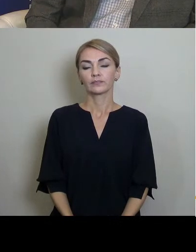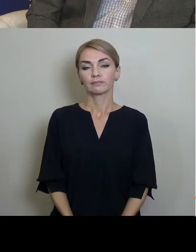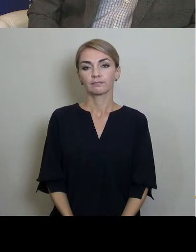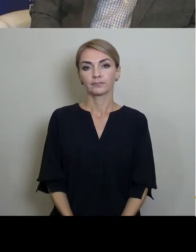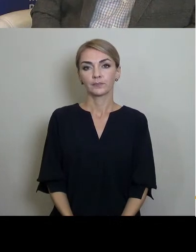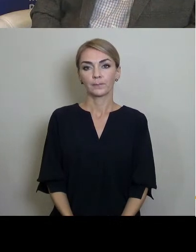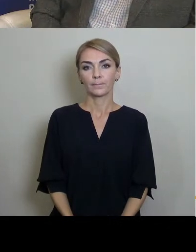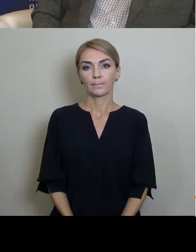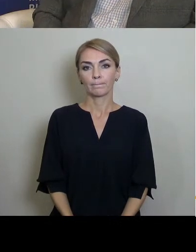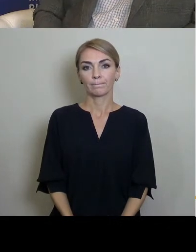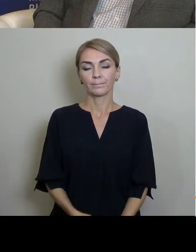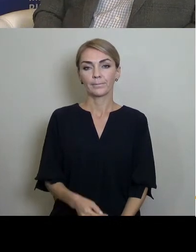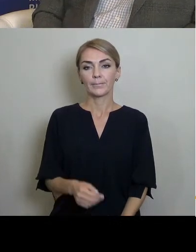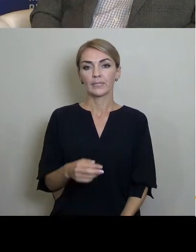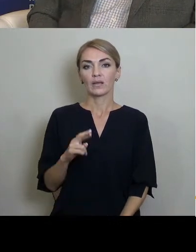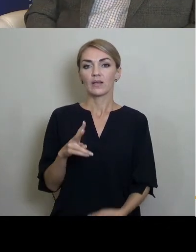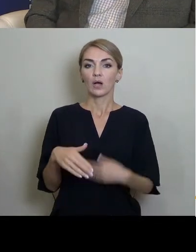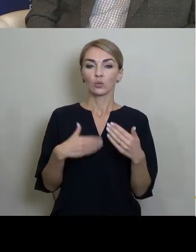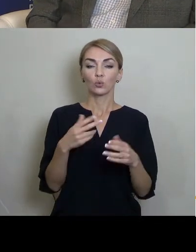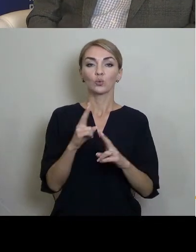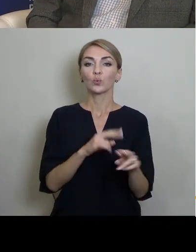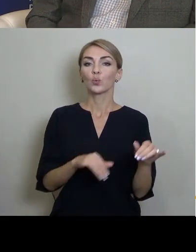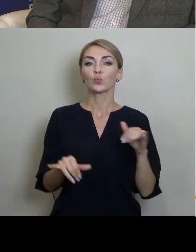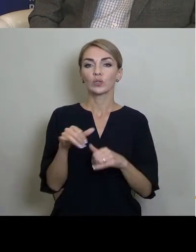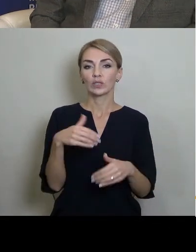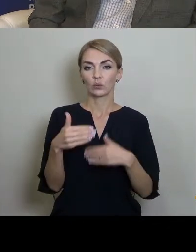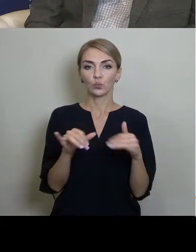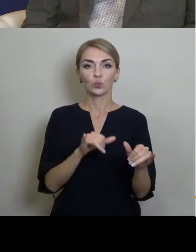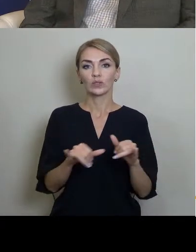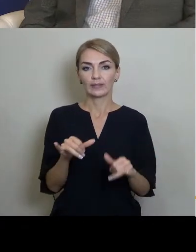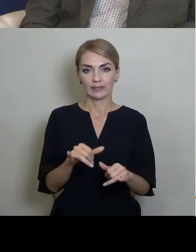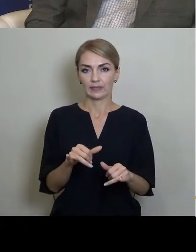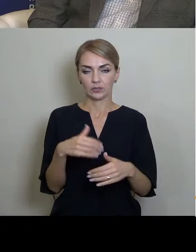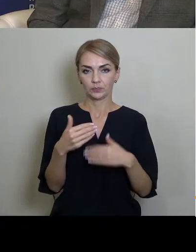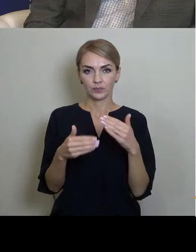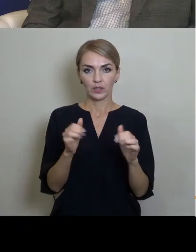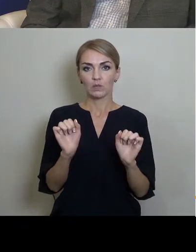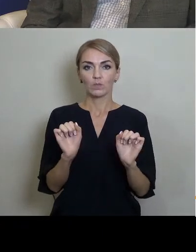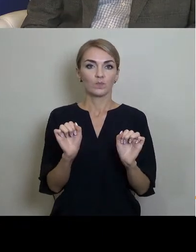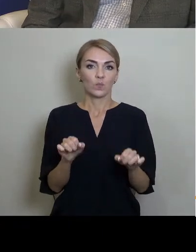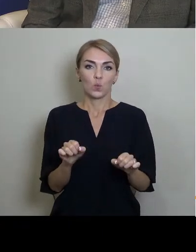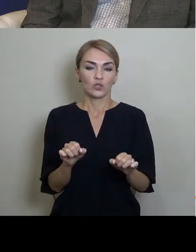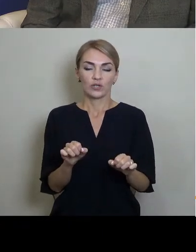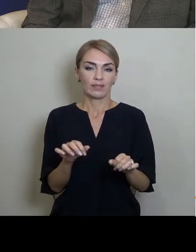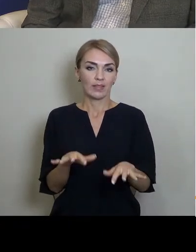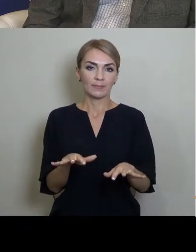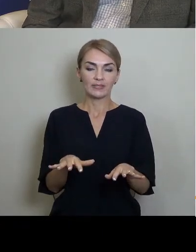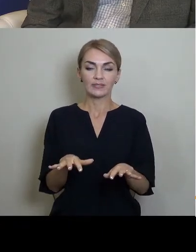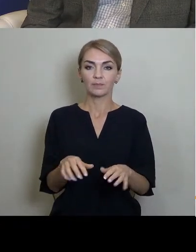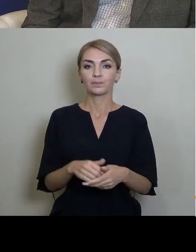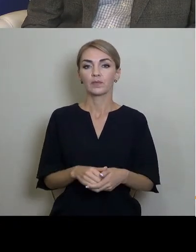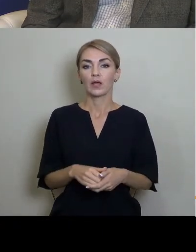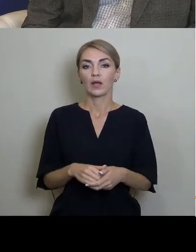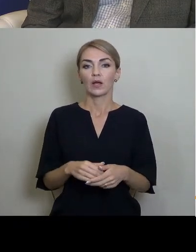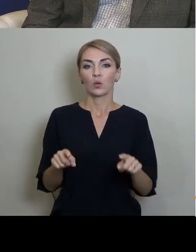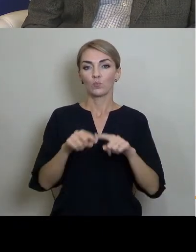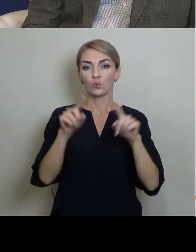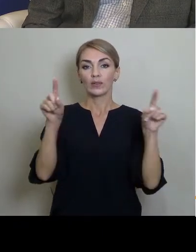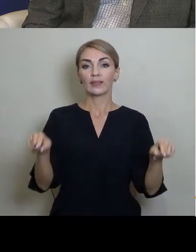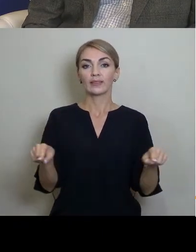going to demonstrate it to you, how they are going to move and who is moving where, or maybe they stay at the same